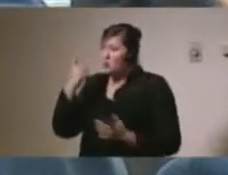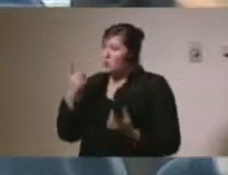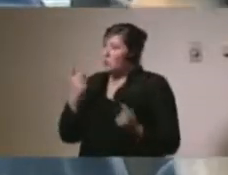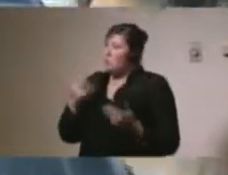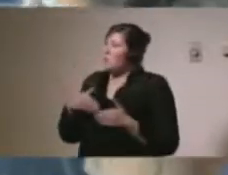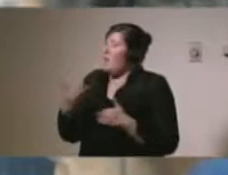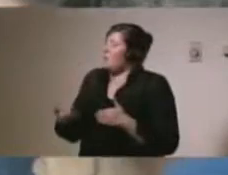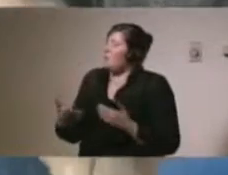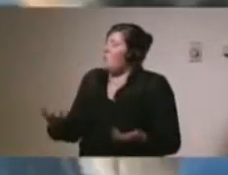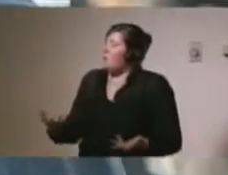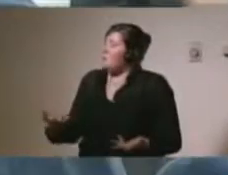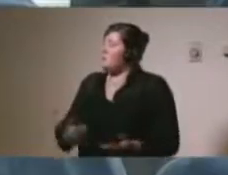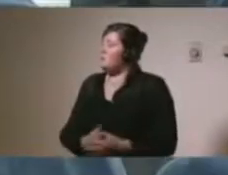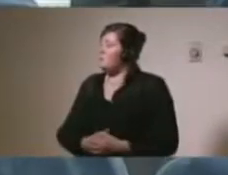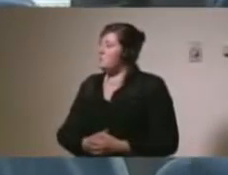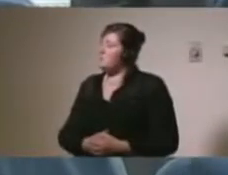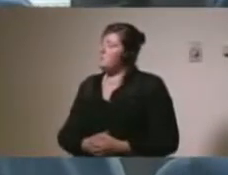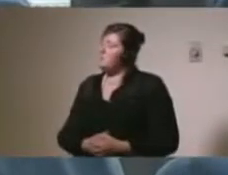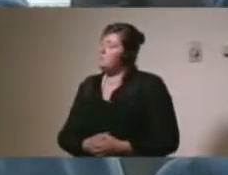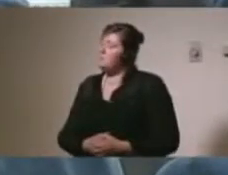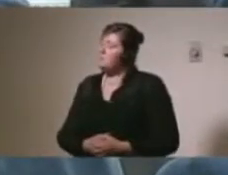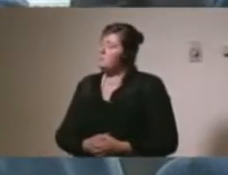what is your next agenda?